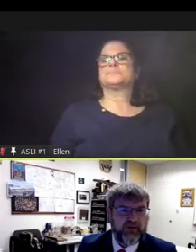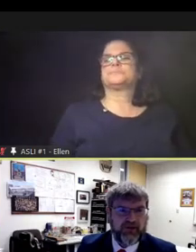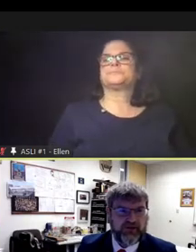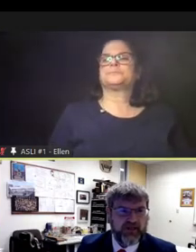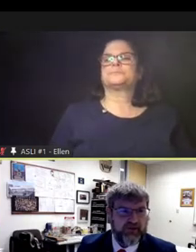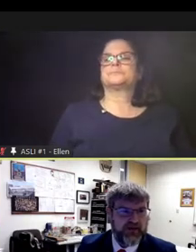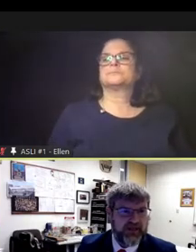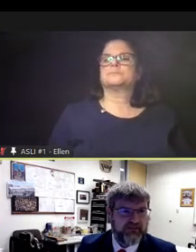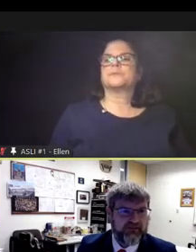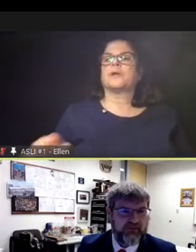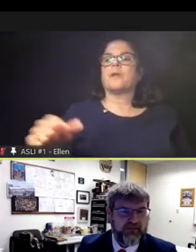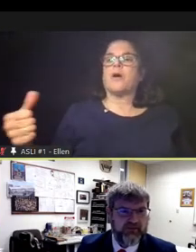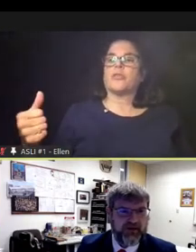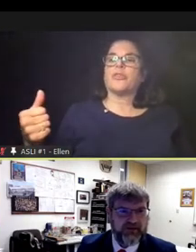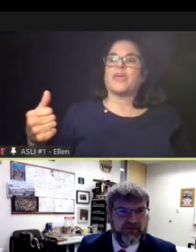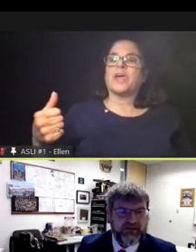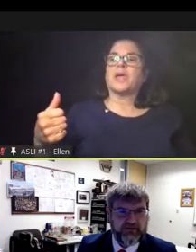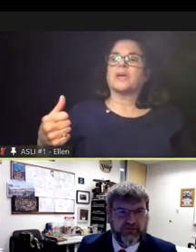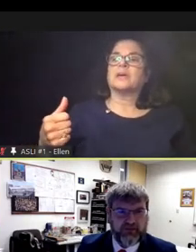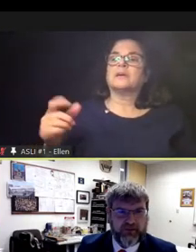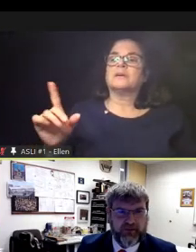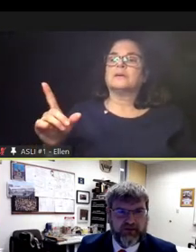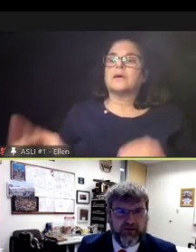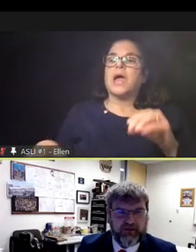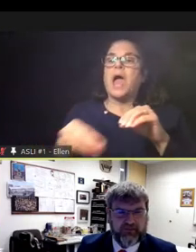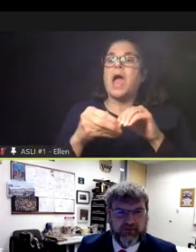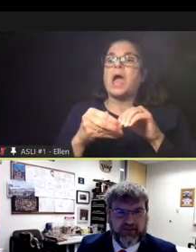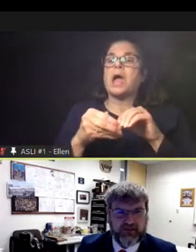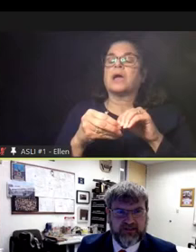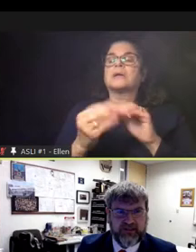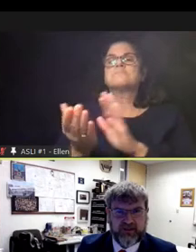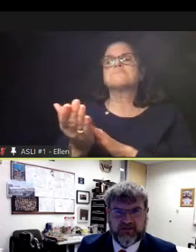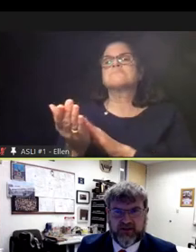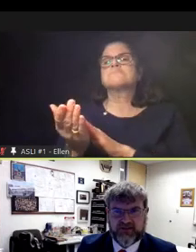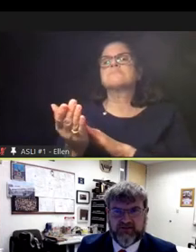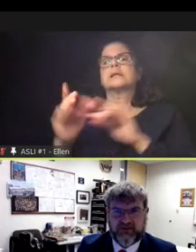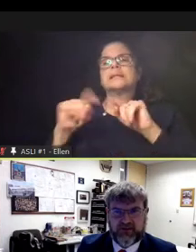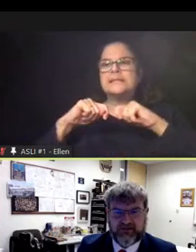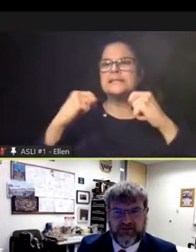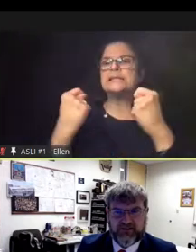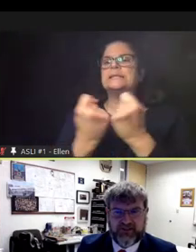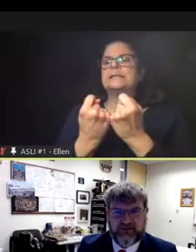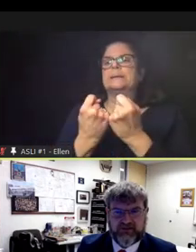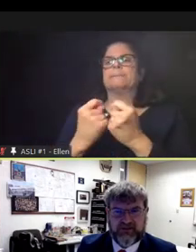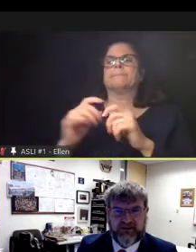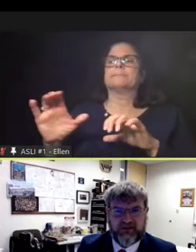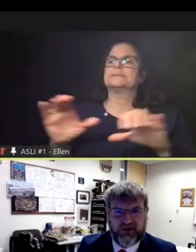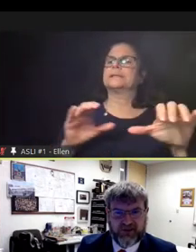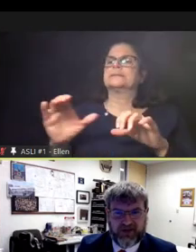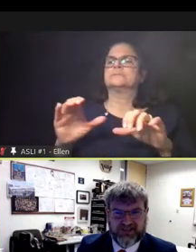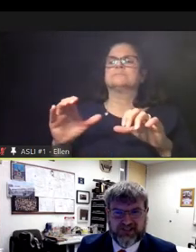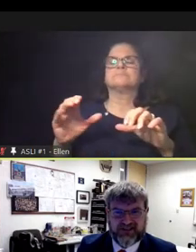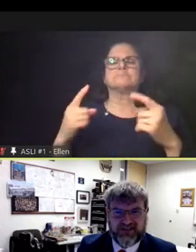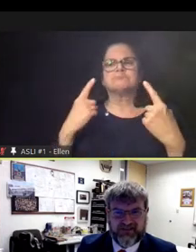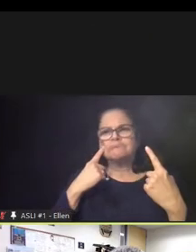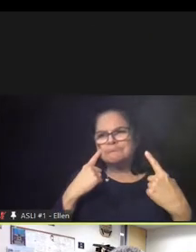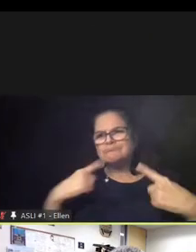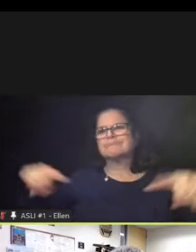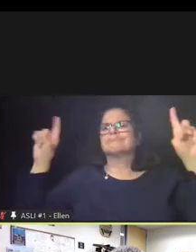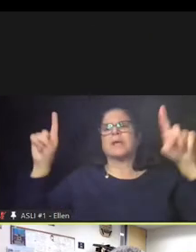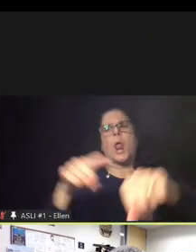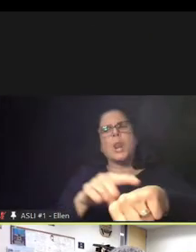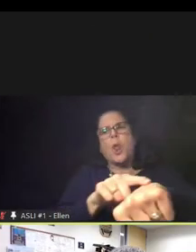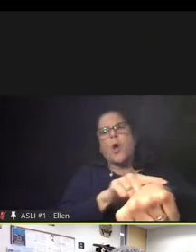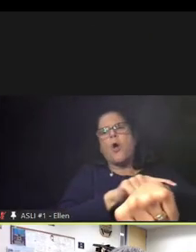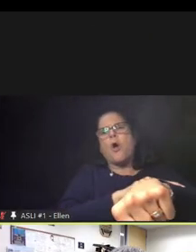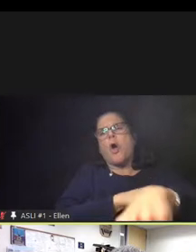Yeah. And the only other thing I would add is before we move on is I just really want to give a lot of credit to the team that saw this off across the finish line. It was a very, very long project that had